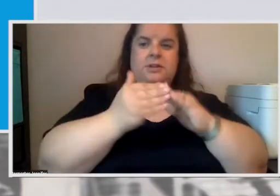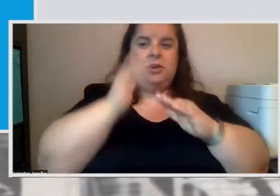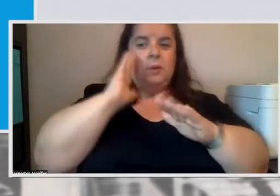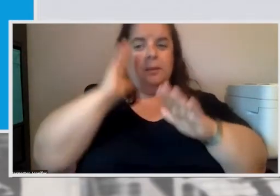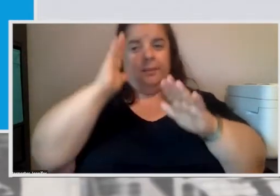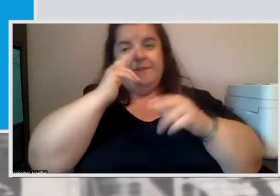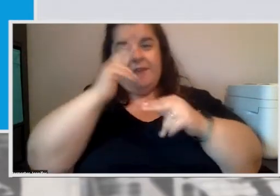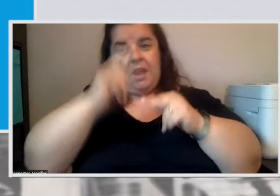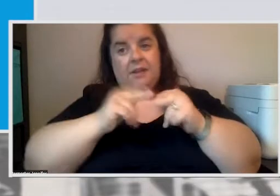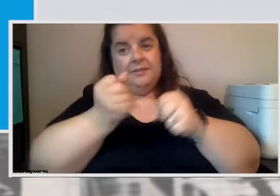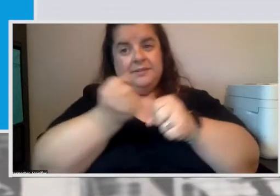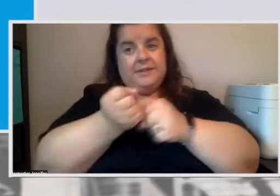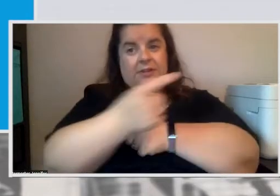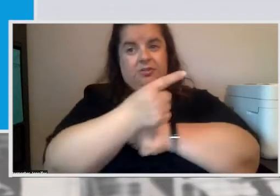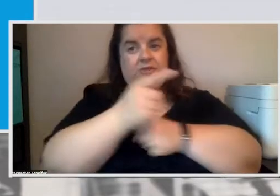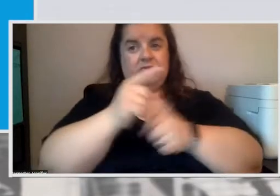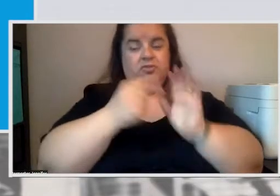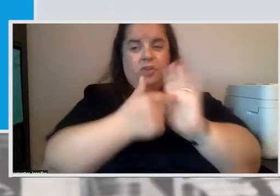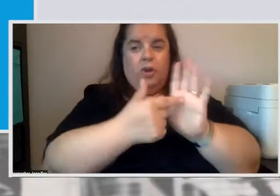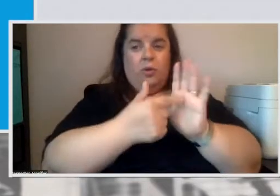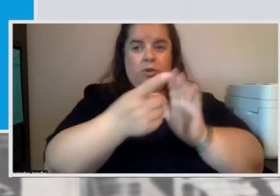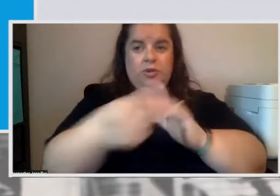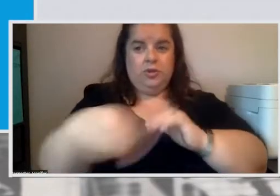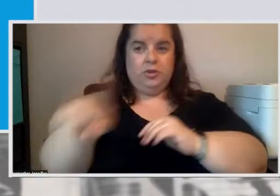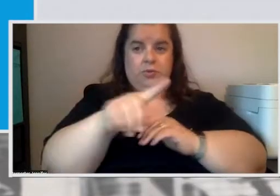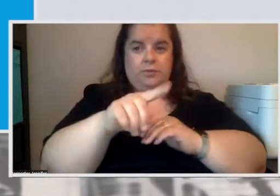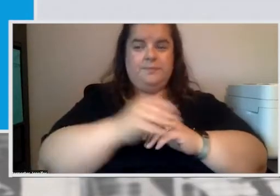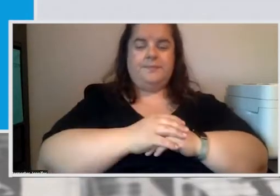show you, everyone.